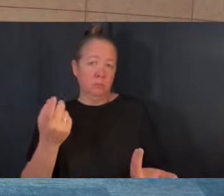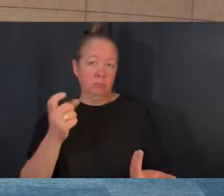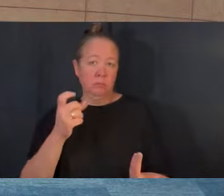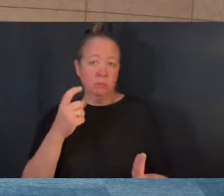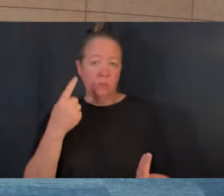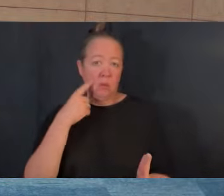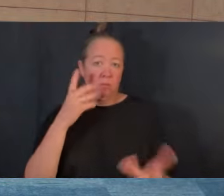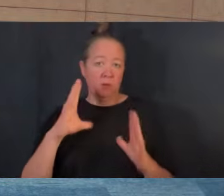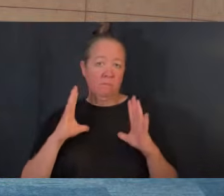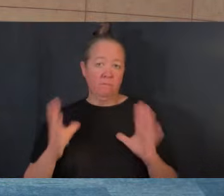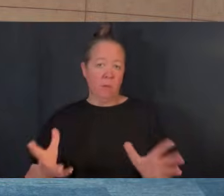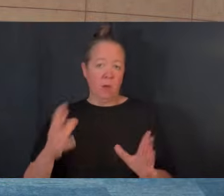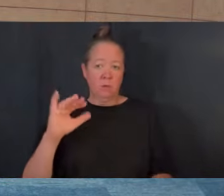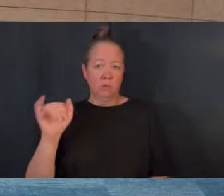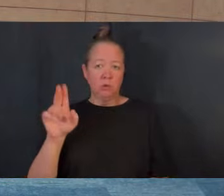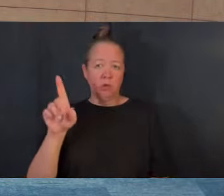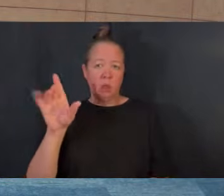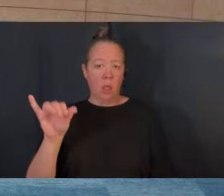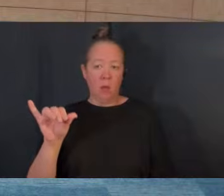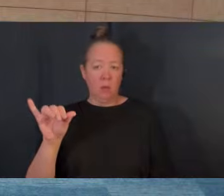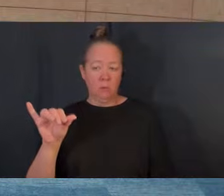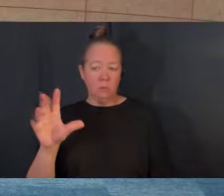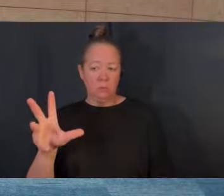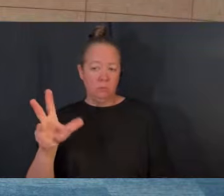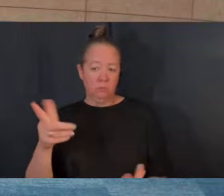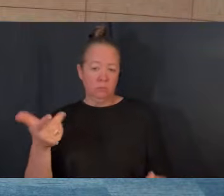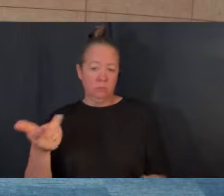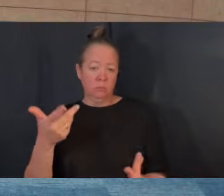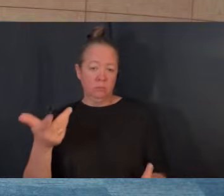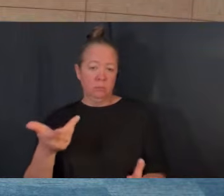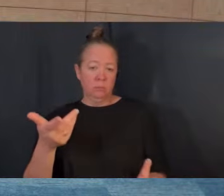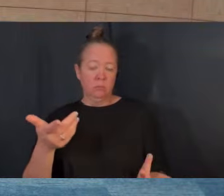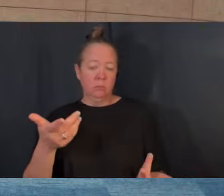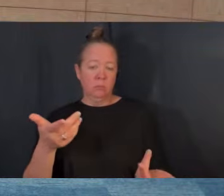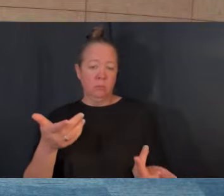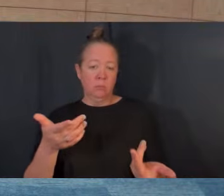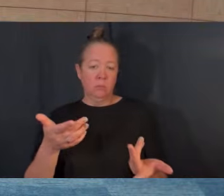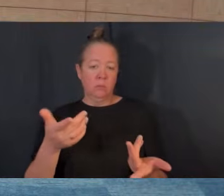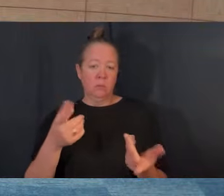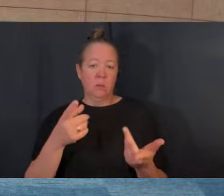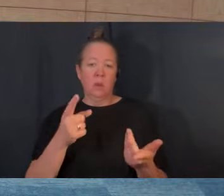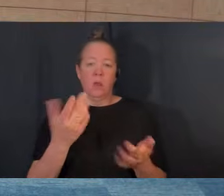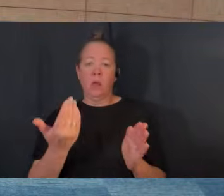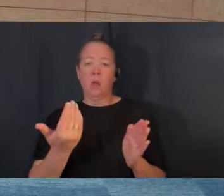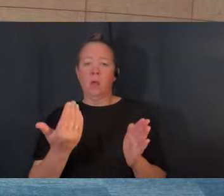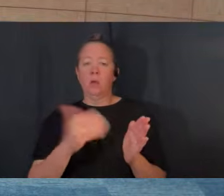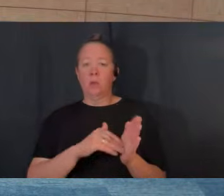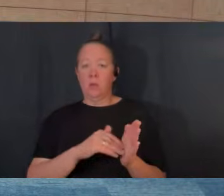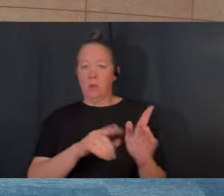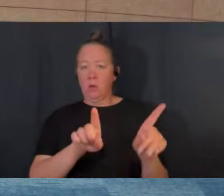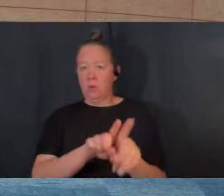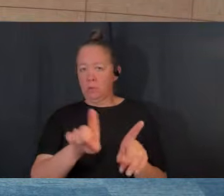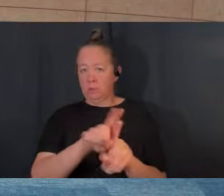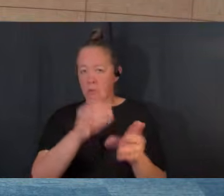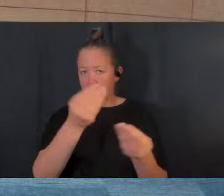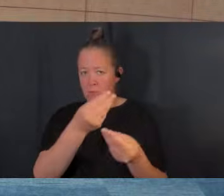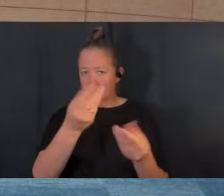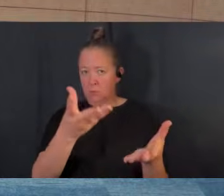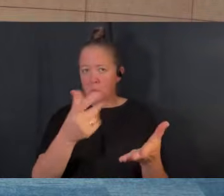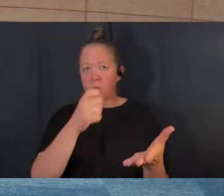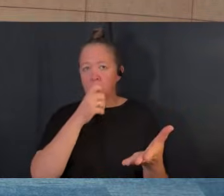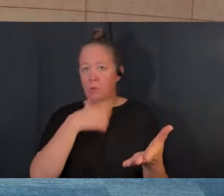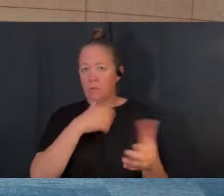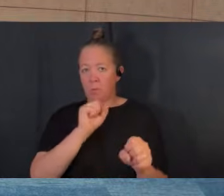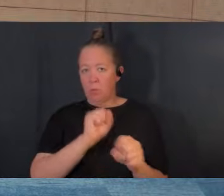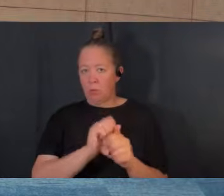can move it. Council, we again do not have we do not have a work session also in August. So our work